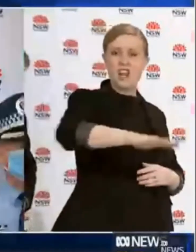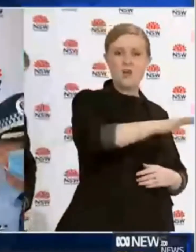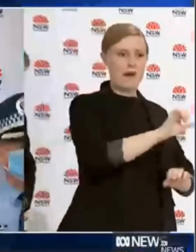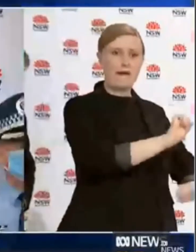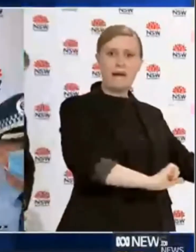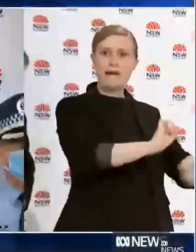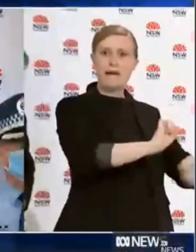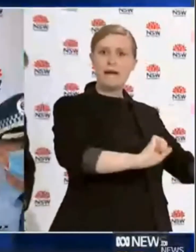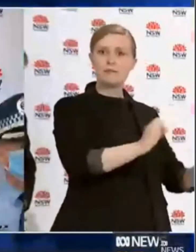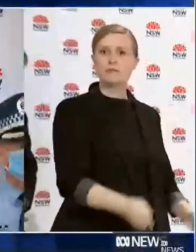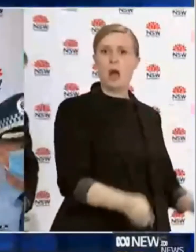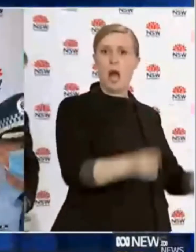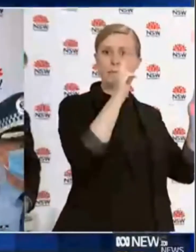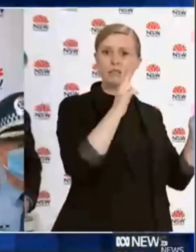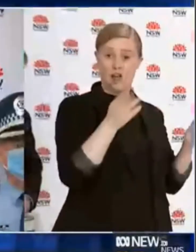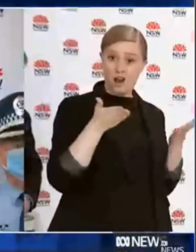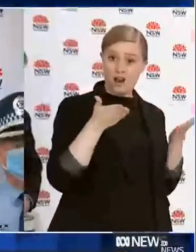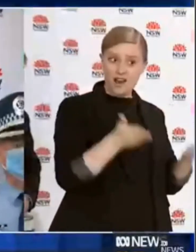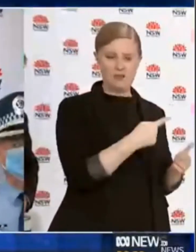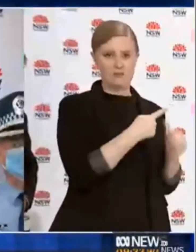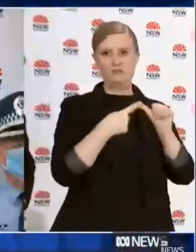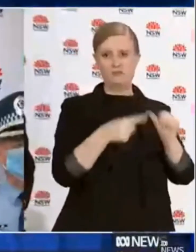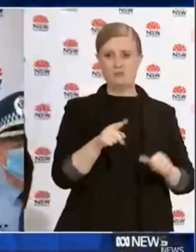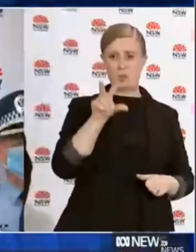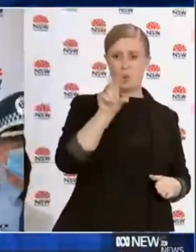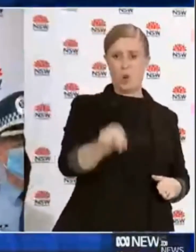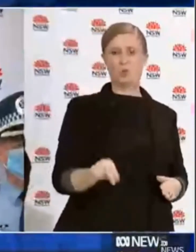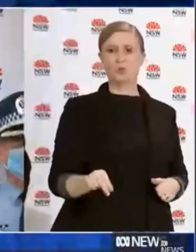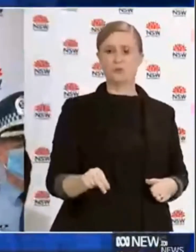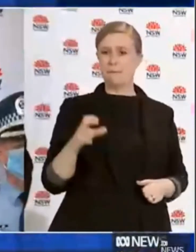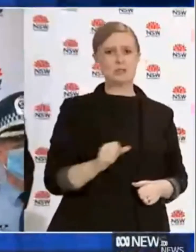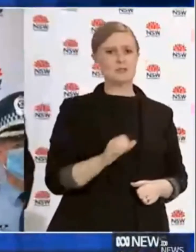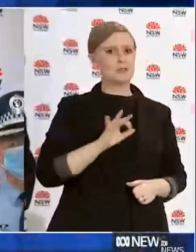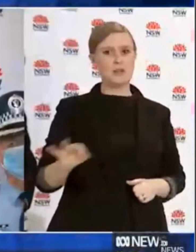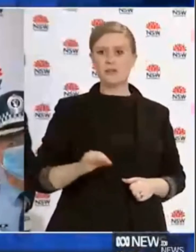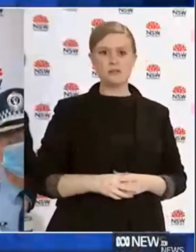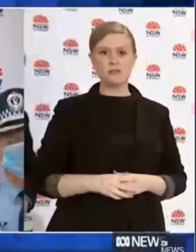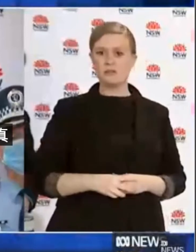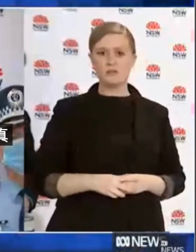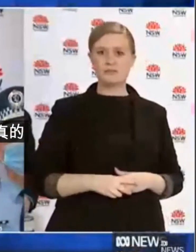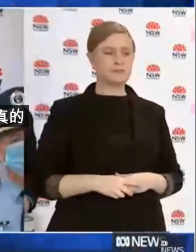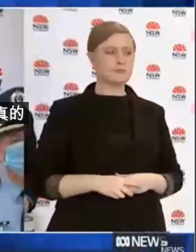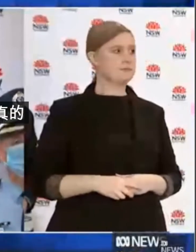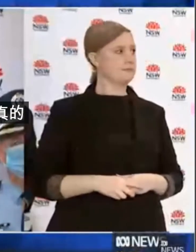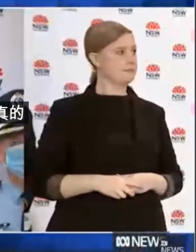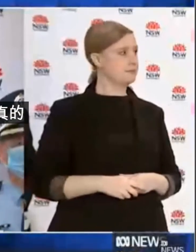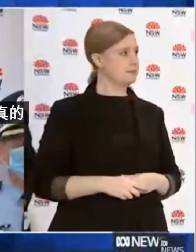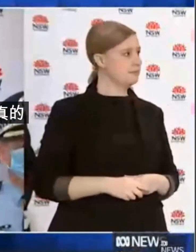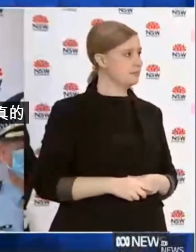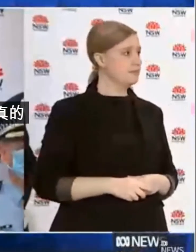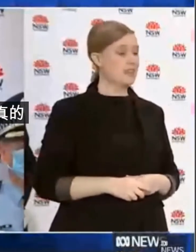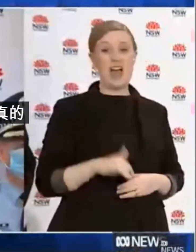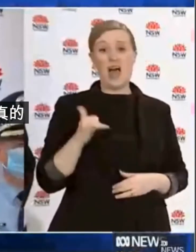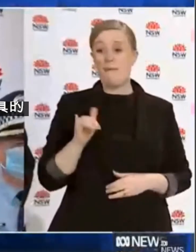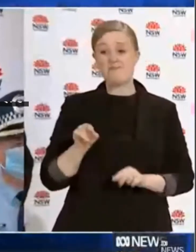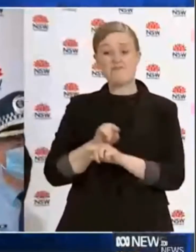No, absolutely not. And they shouldn't be. And actually, can I say, I think it's incumbent upon, I mean, it may be genuine